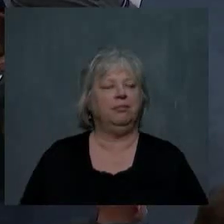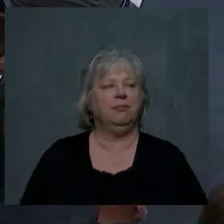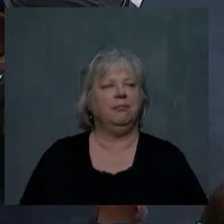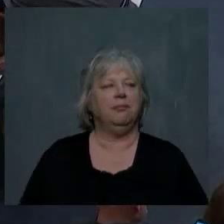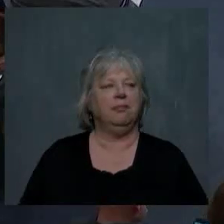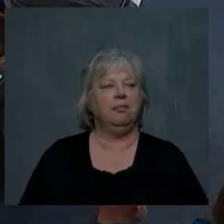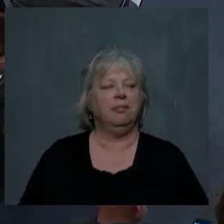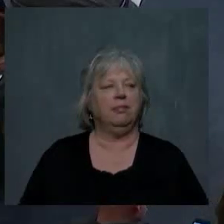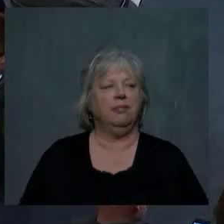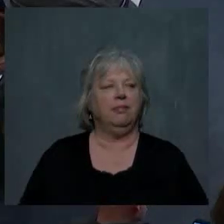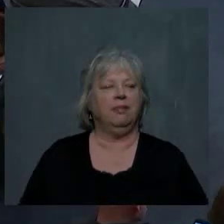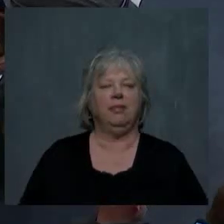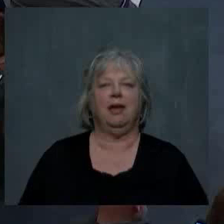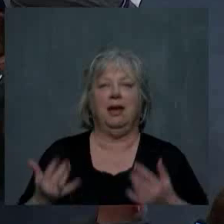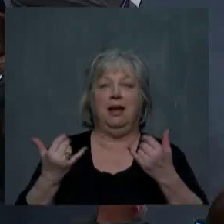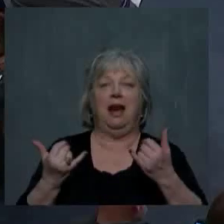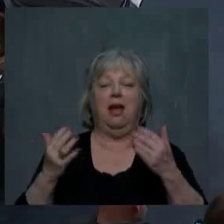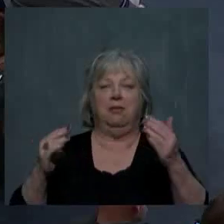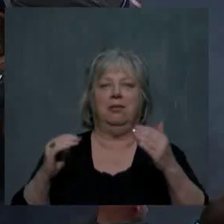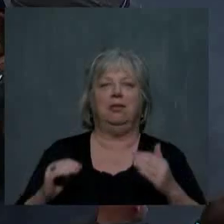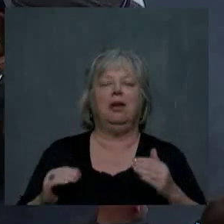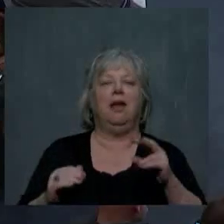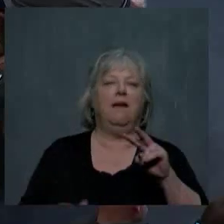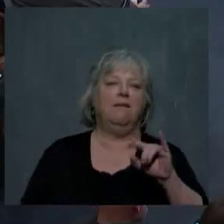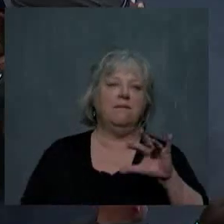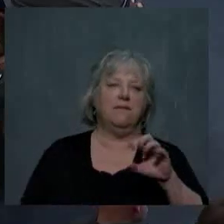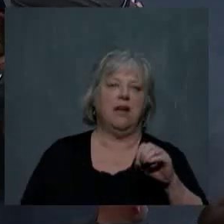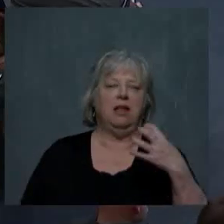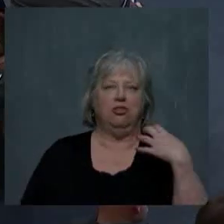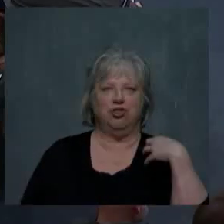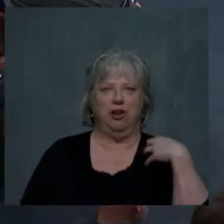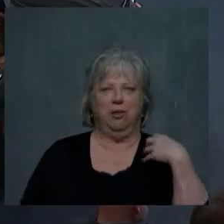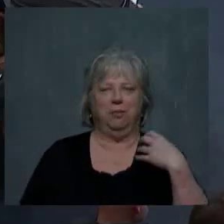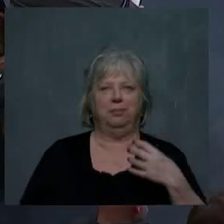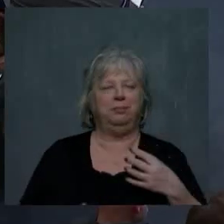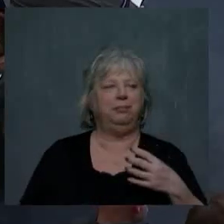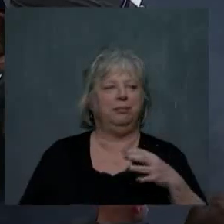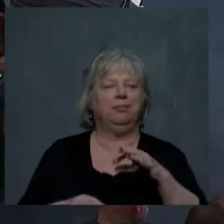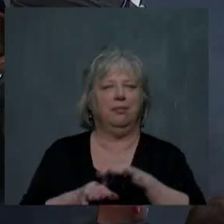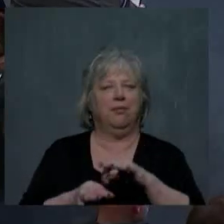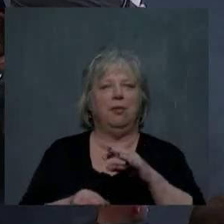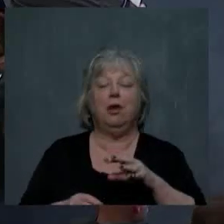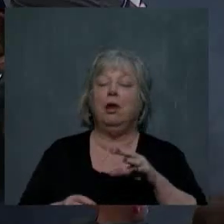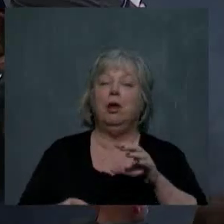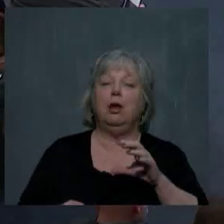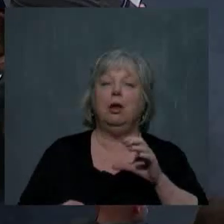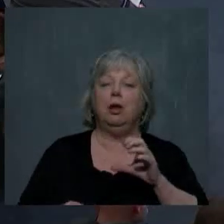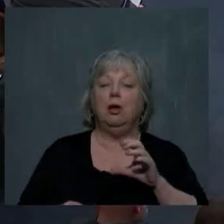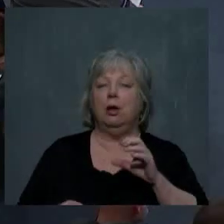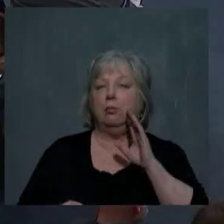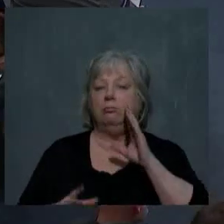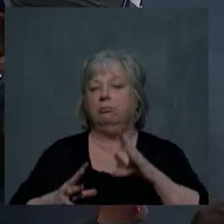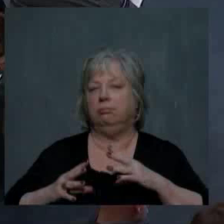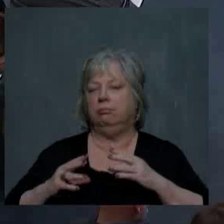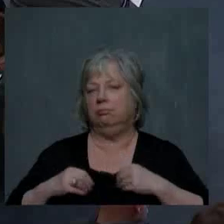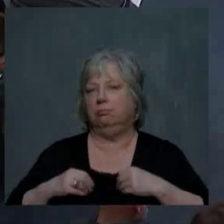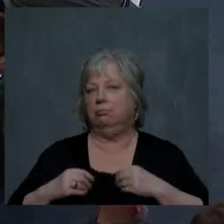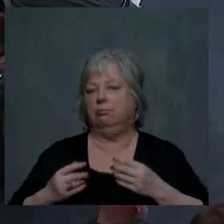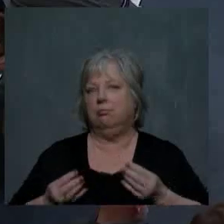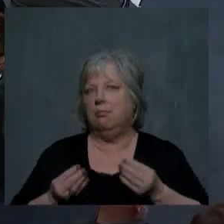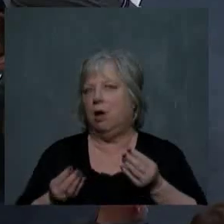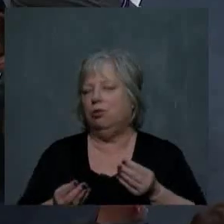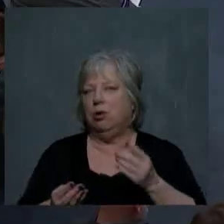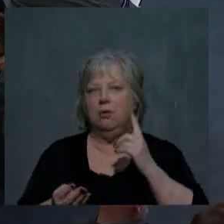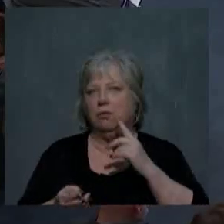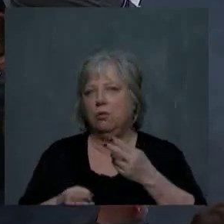Okay. Now we're going to vote for the vice chair. So do I hear a motion